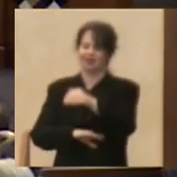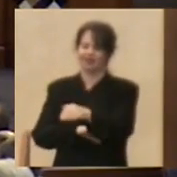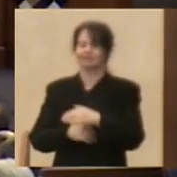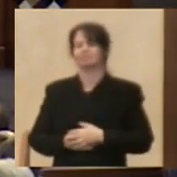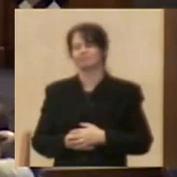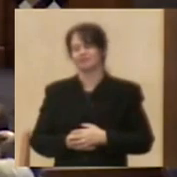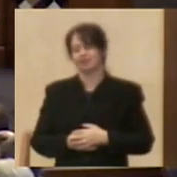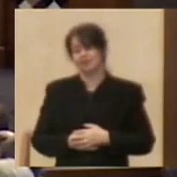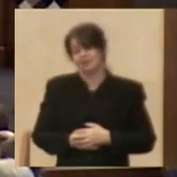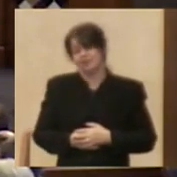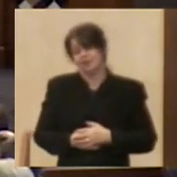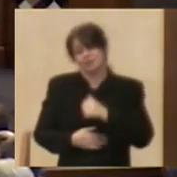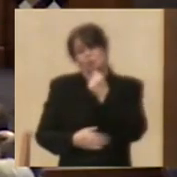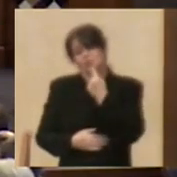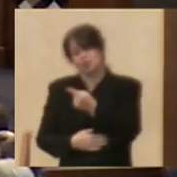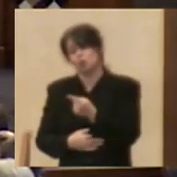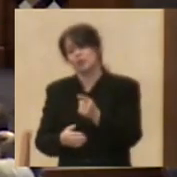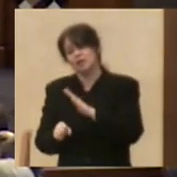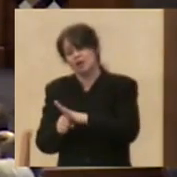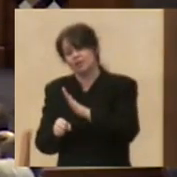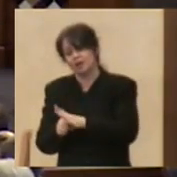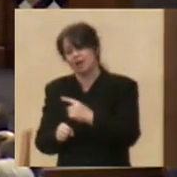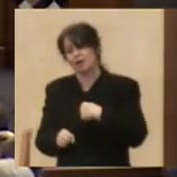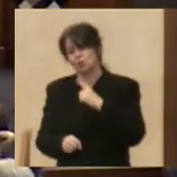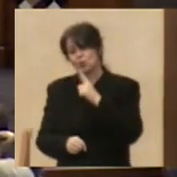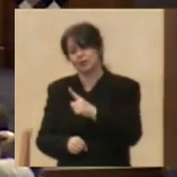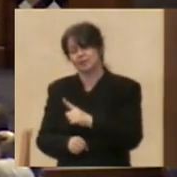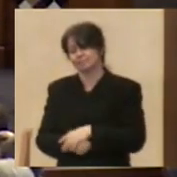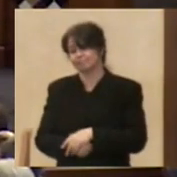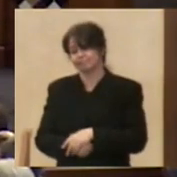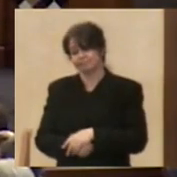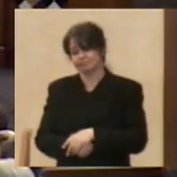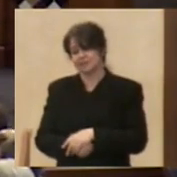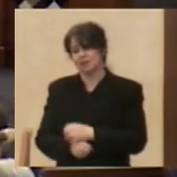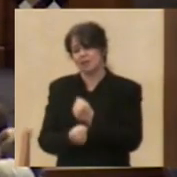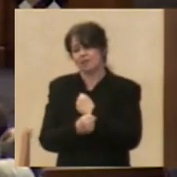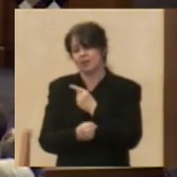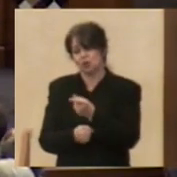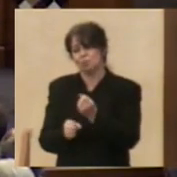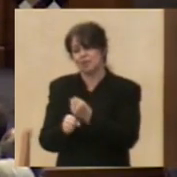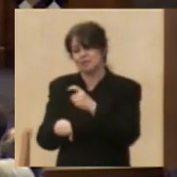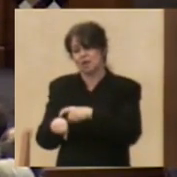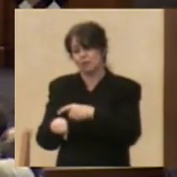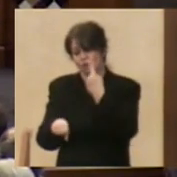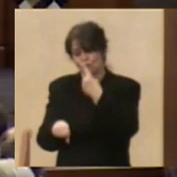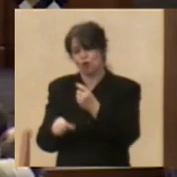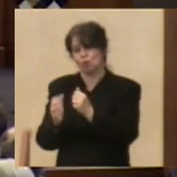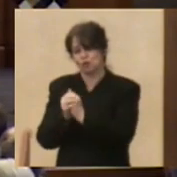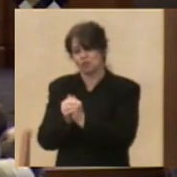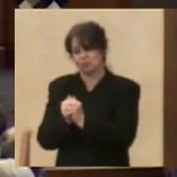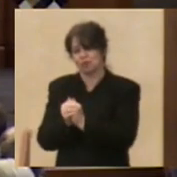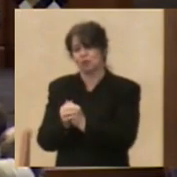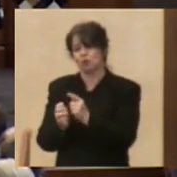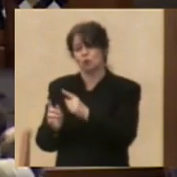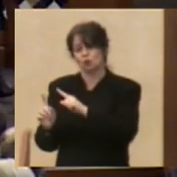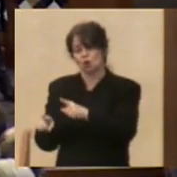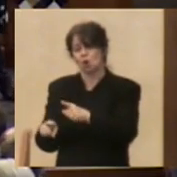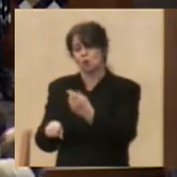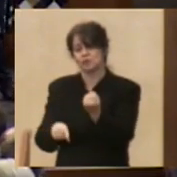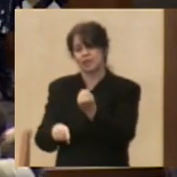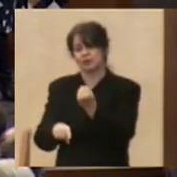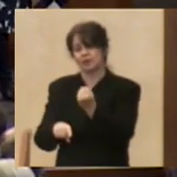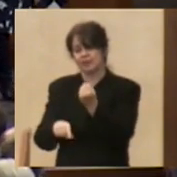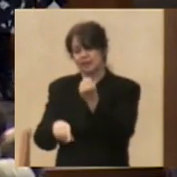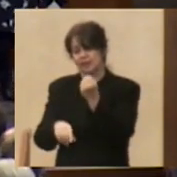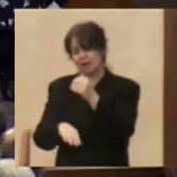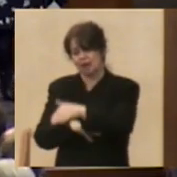Darren. I really admire that you make time for worship, that you go on a Saturday night when it'd be easier